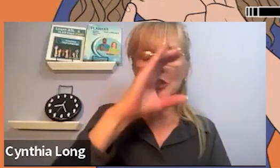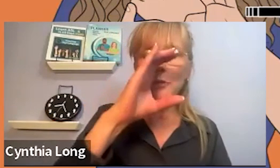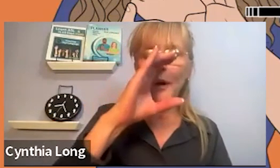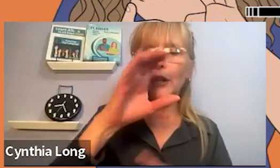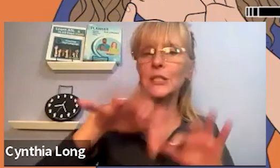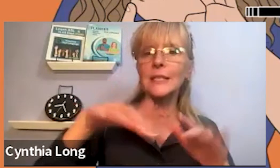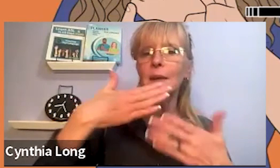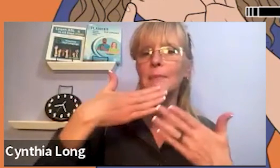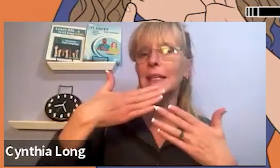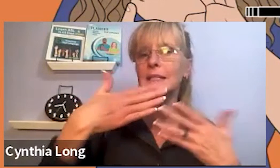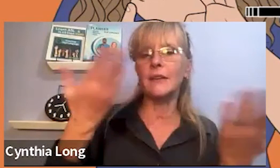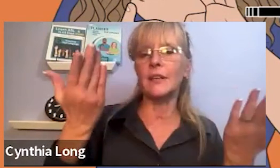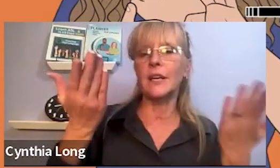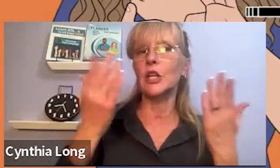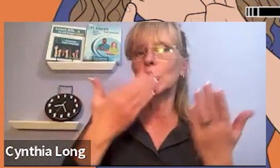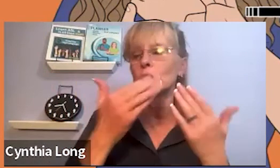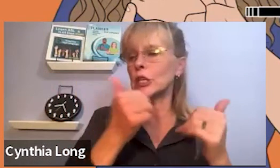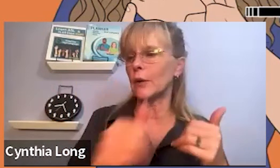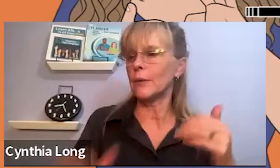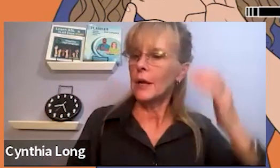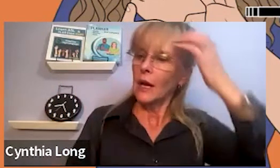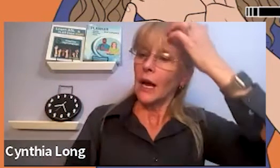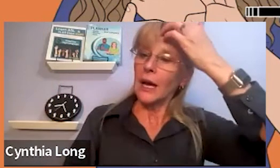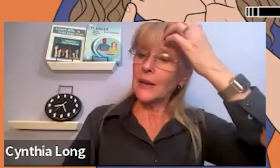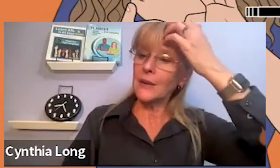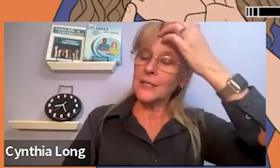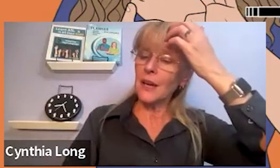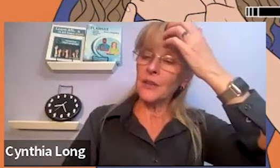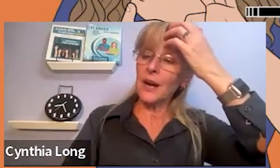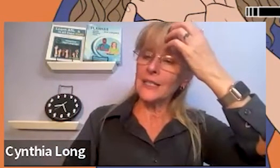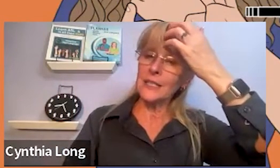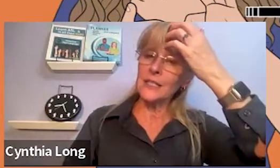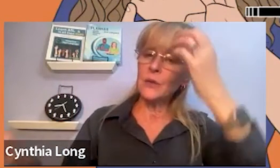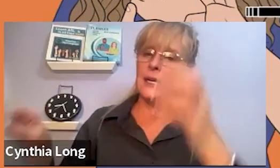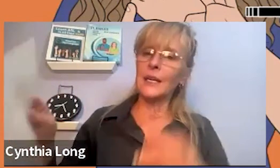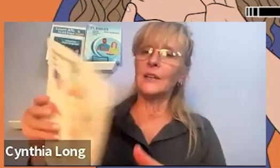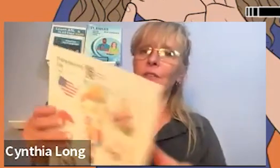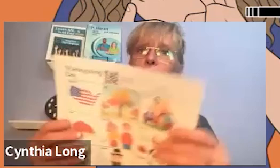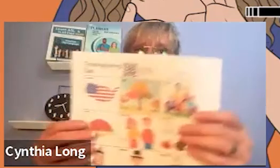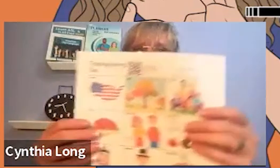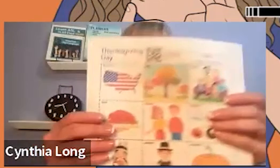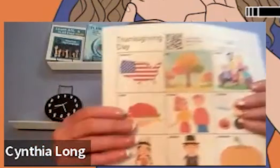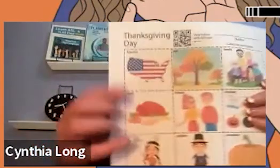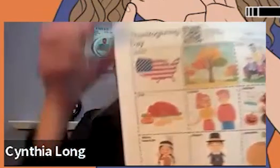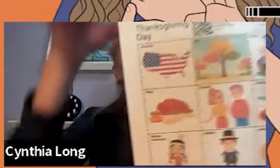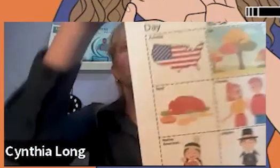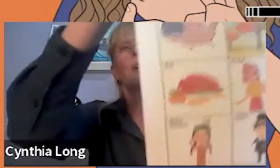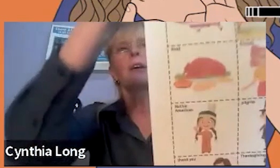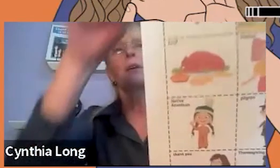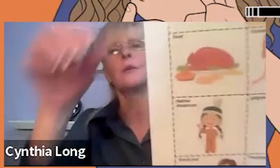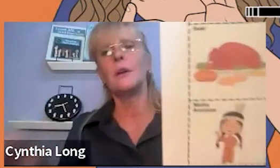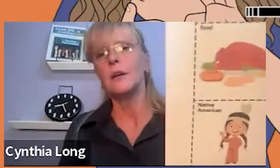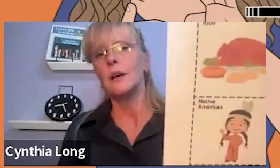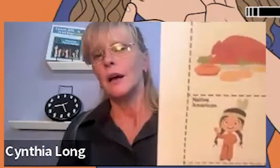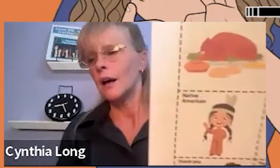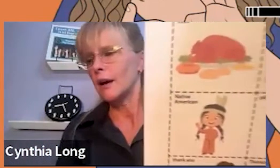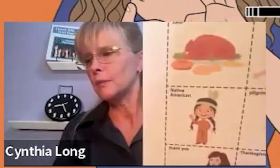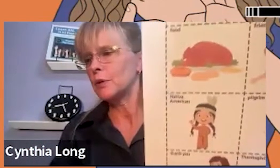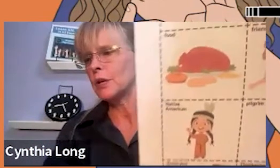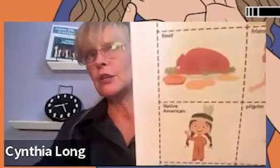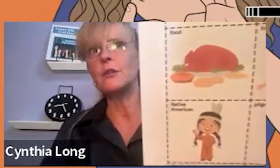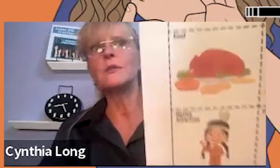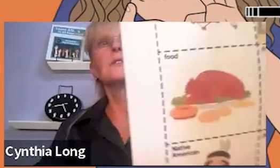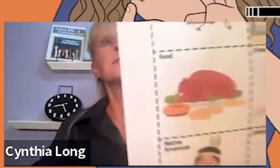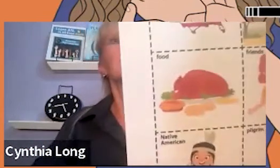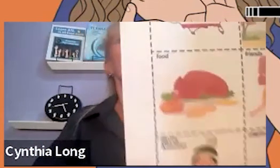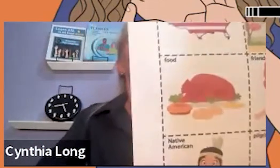In the search bar, just type Thanksgiving and you're good to go. Here's the other idea too. Again, if you missed it, here's the QR code